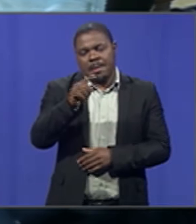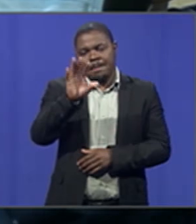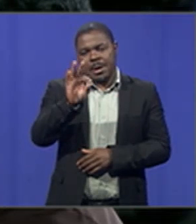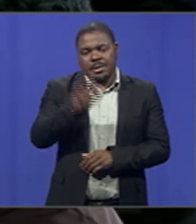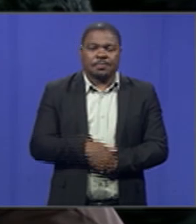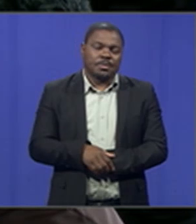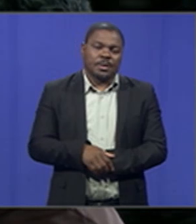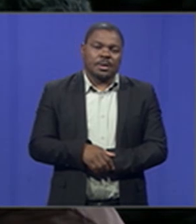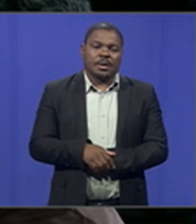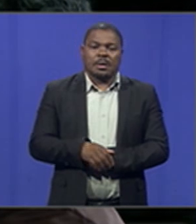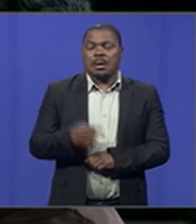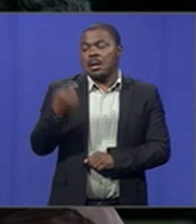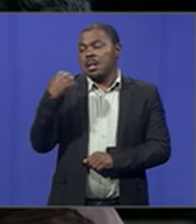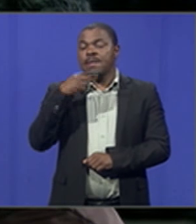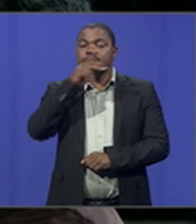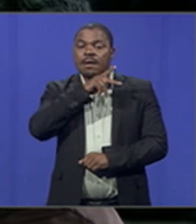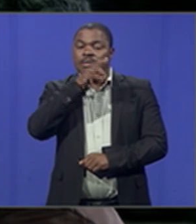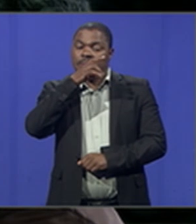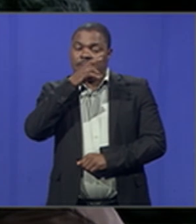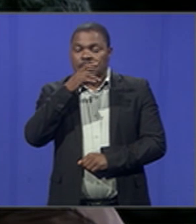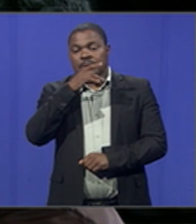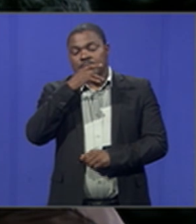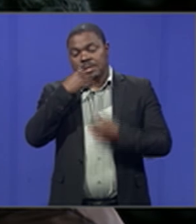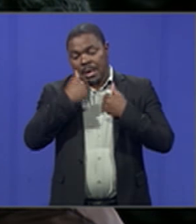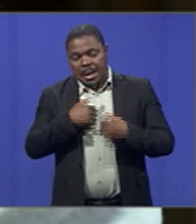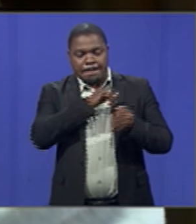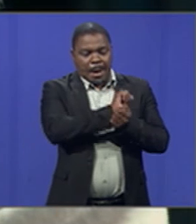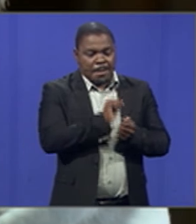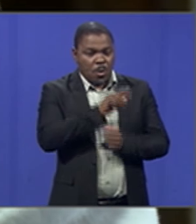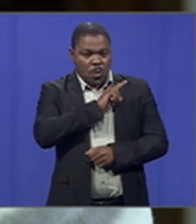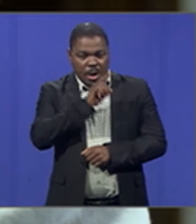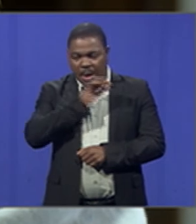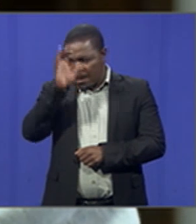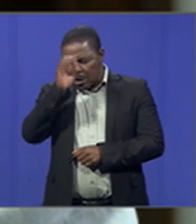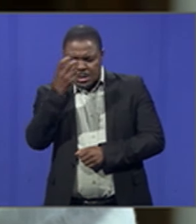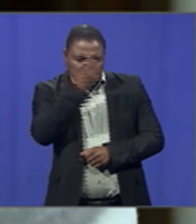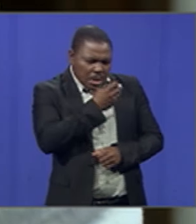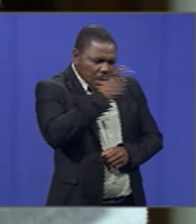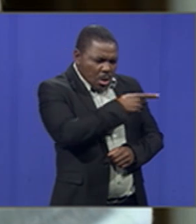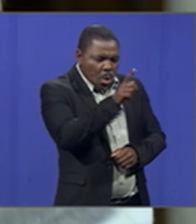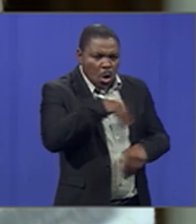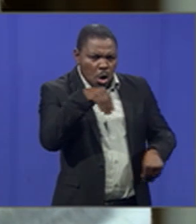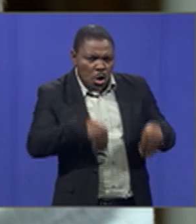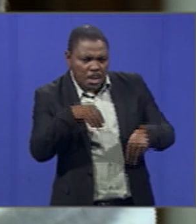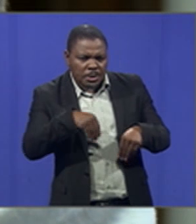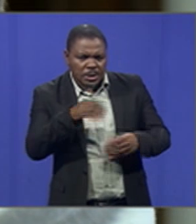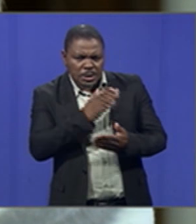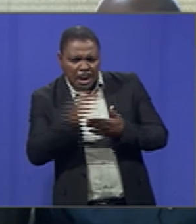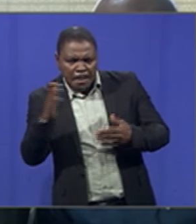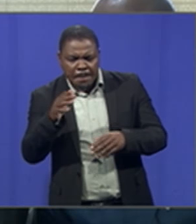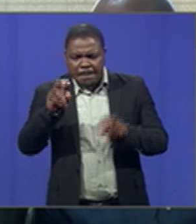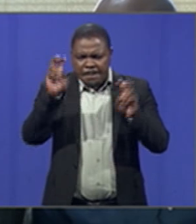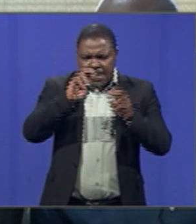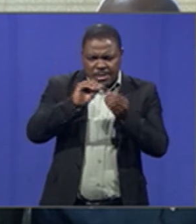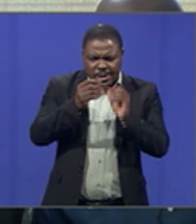tshwerwe ka la botlhano le la tshipi ka nako ya letsholo la sepodisi la go senka ba ba amegang mo bonweenweng jwa go ikgogela motlakase kwa masepaleng